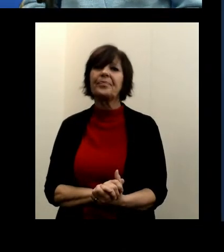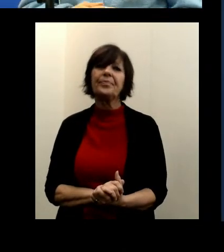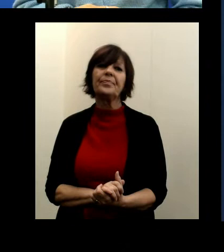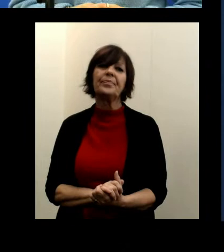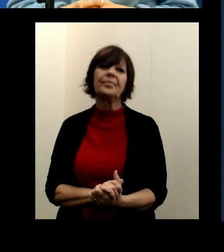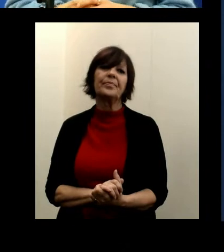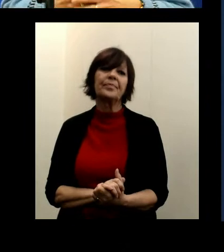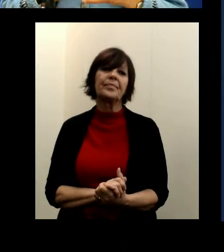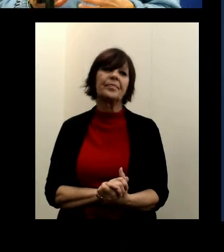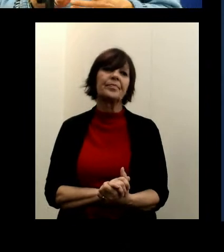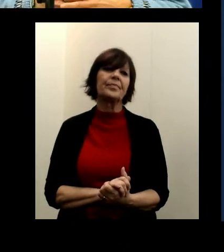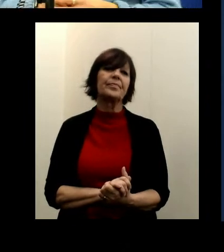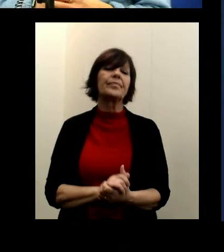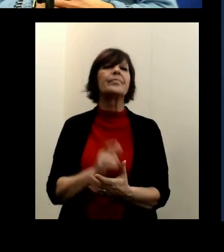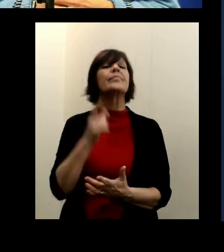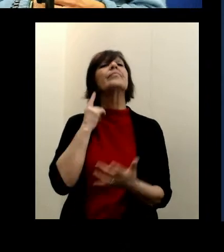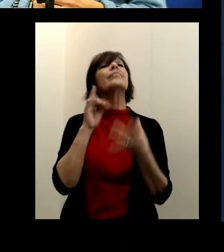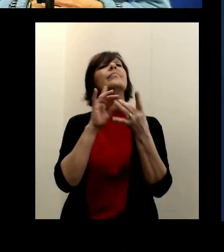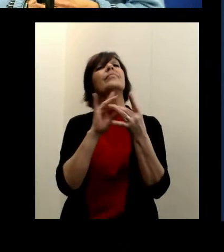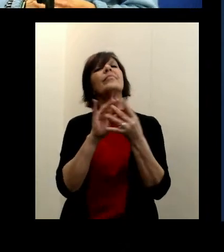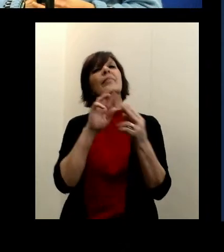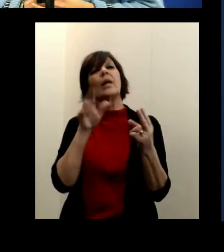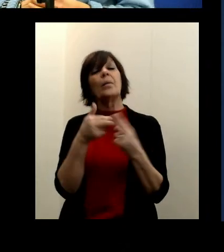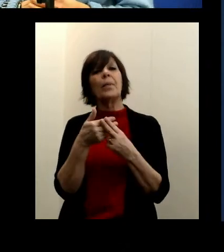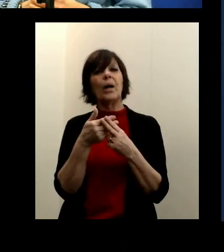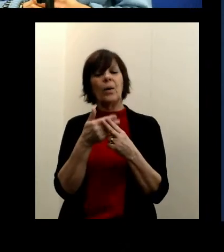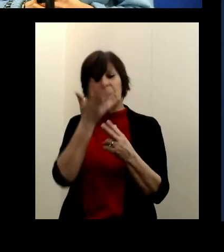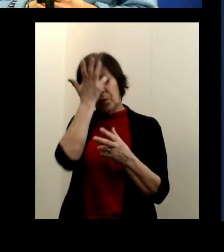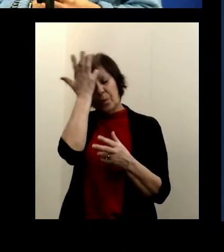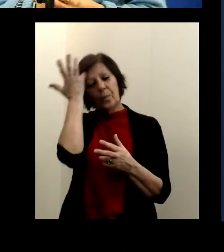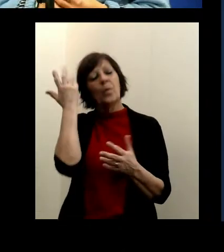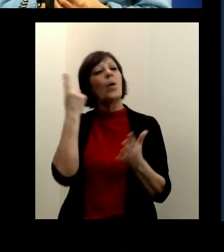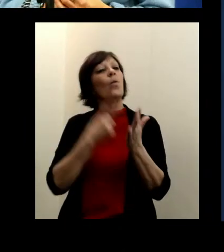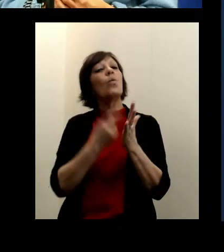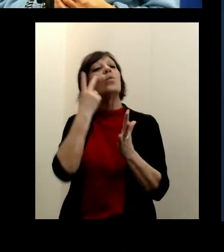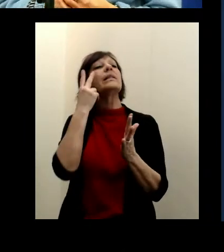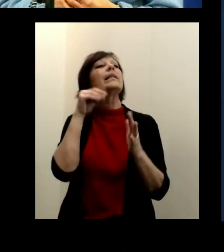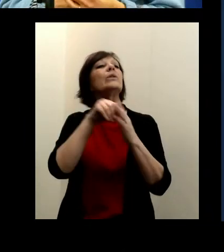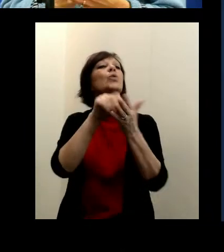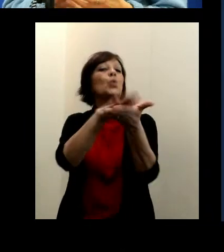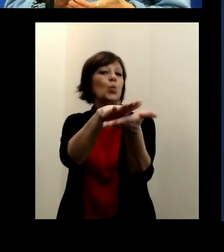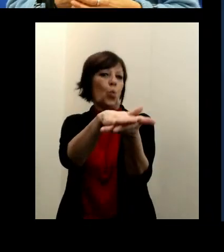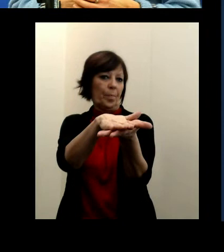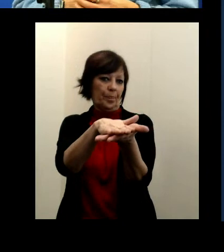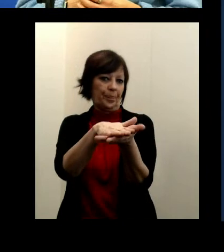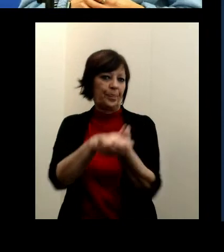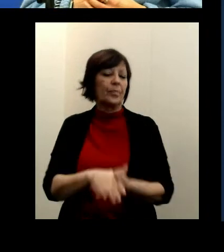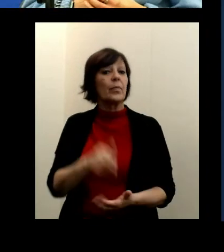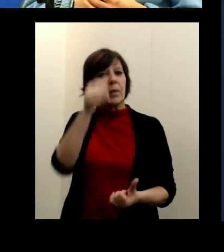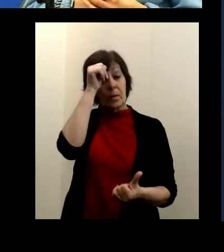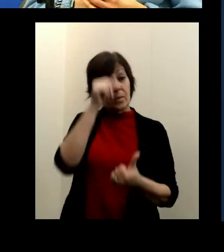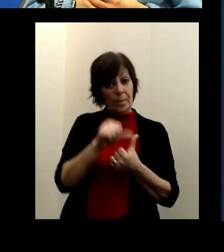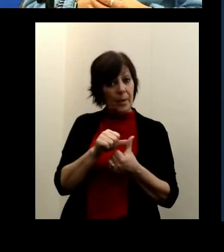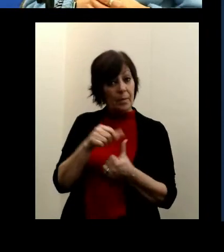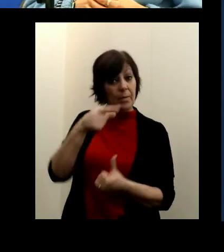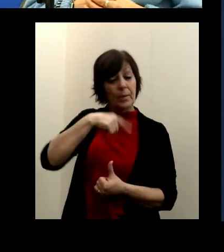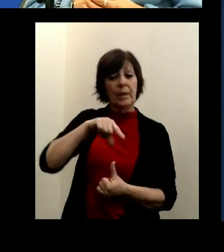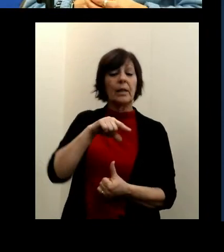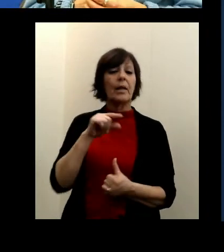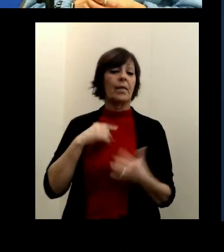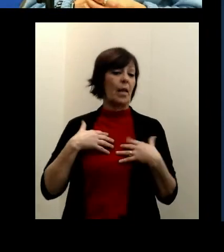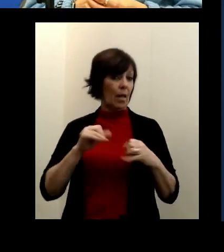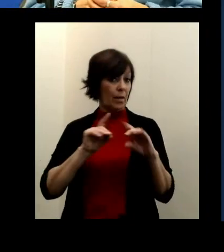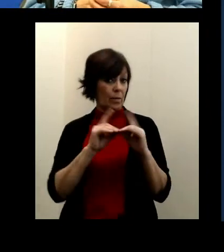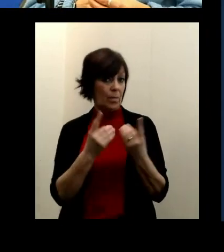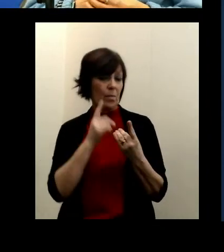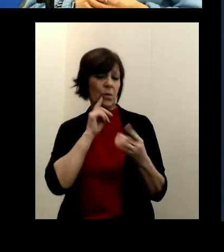you. Just talking about an update of what we're seeing with the schools. So as you remember, the Erie County Health Department